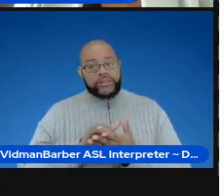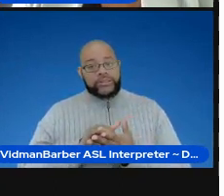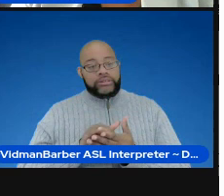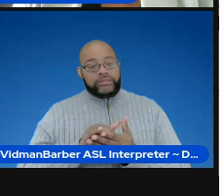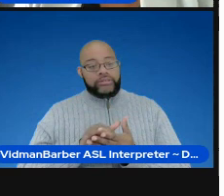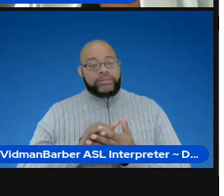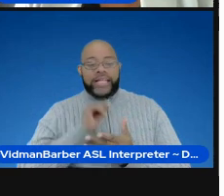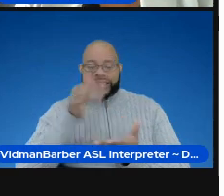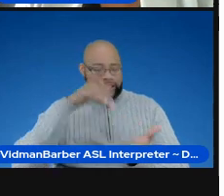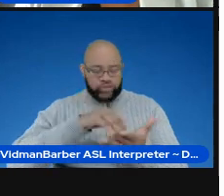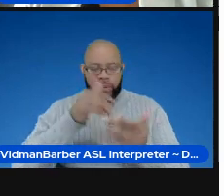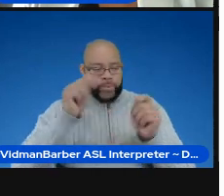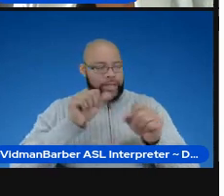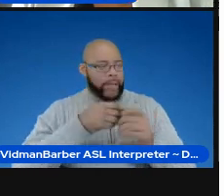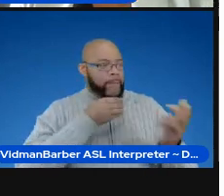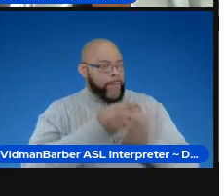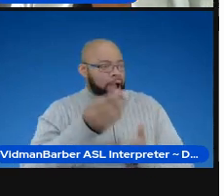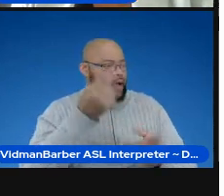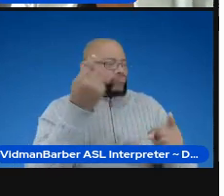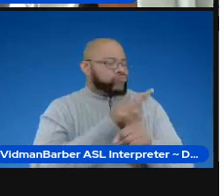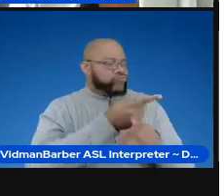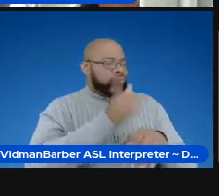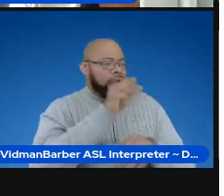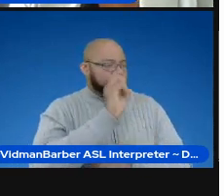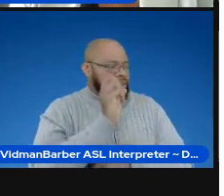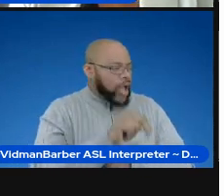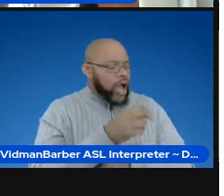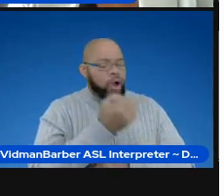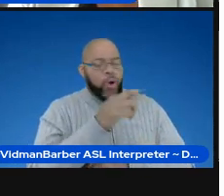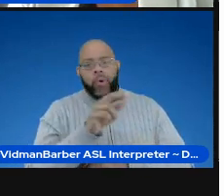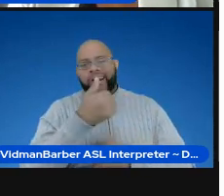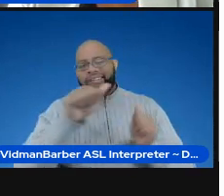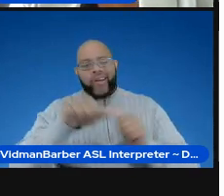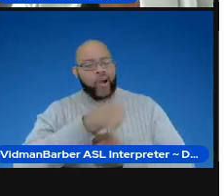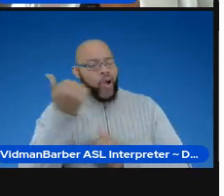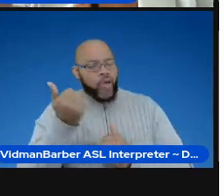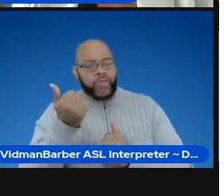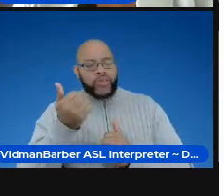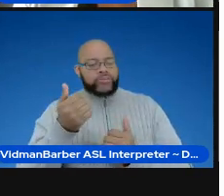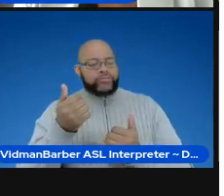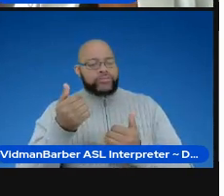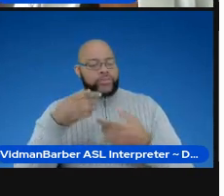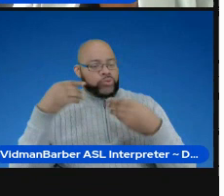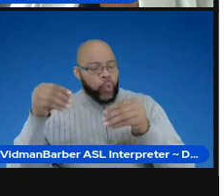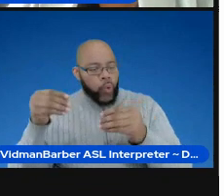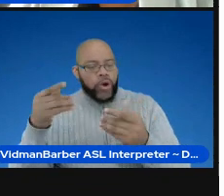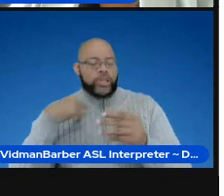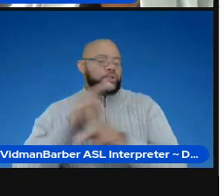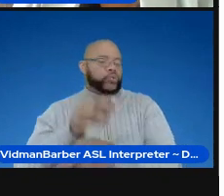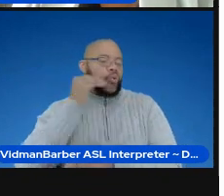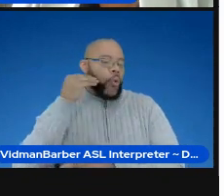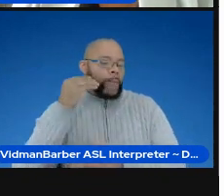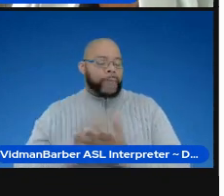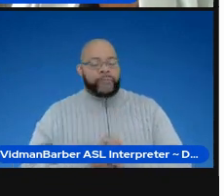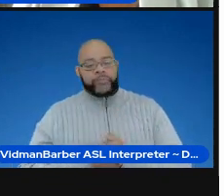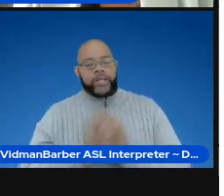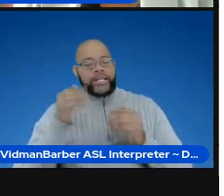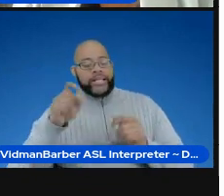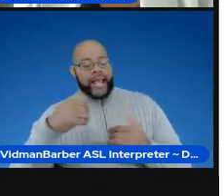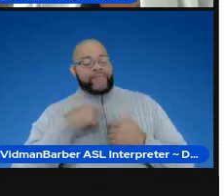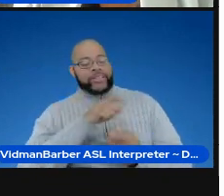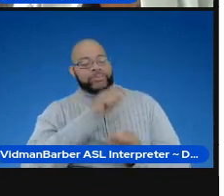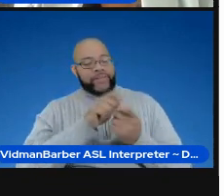decentralized, so someone can just buy them off Amazon or any other supplier and then use them at home. So you need to have